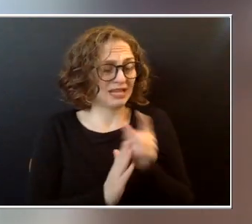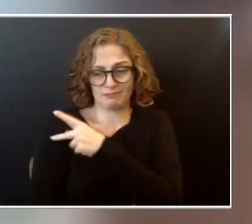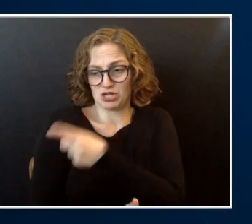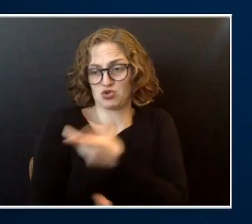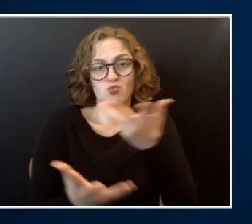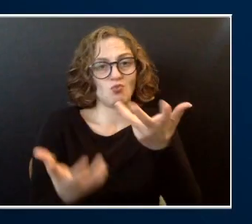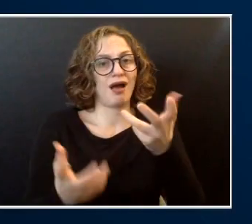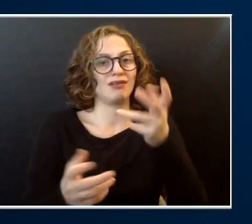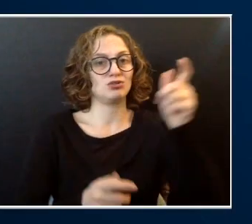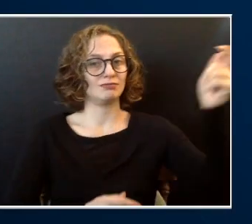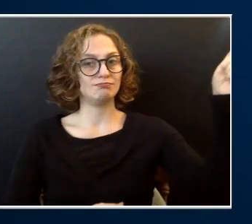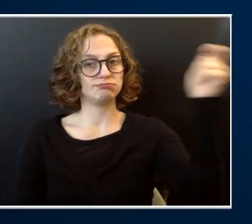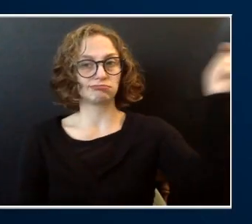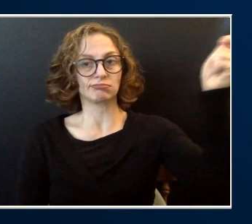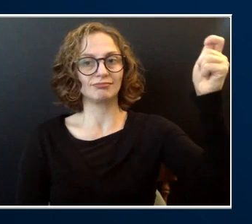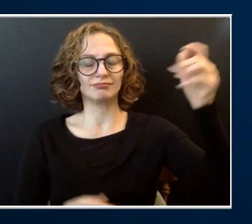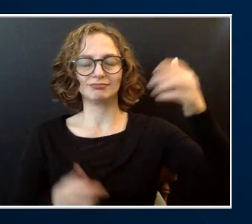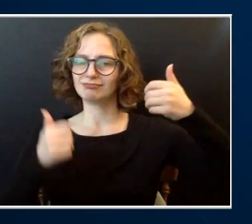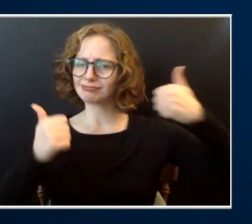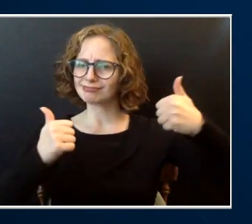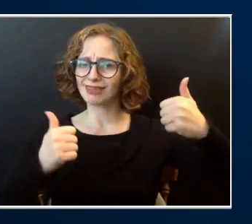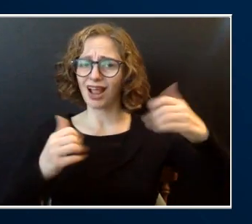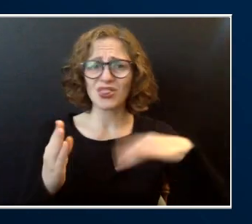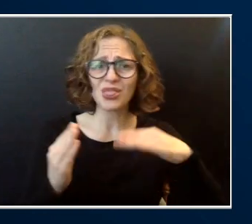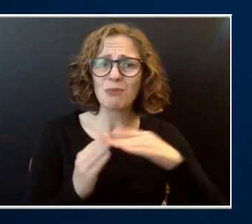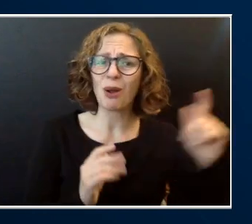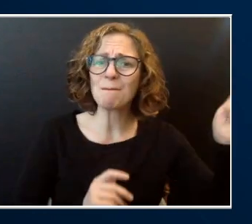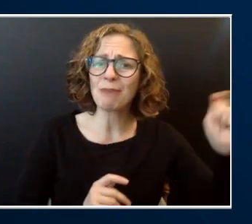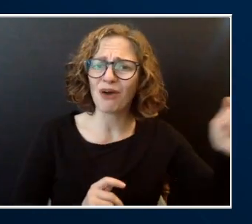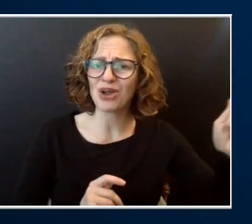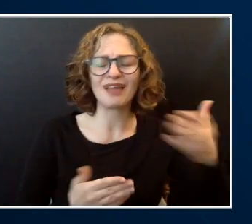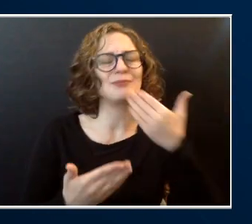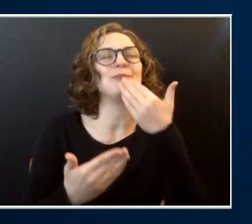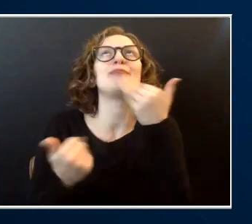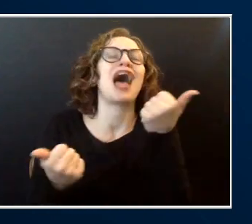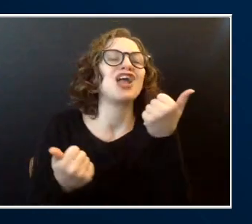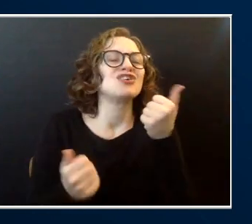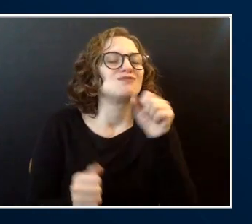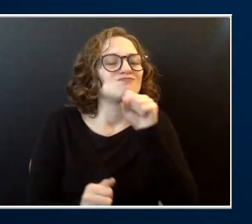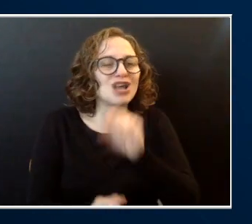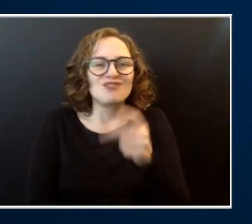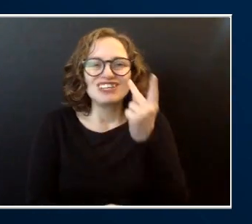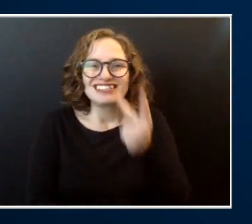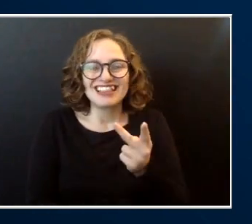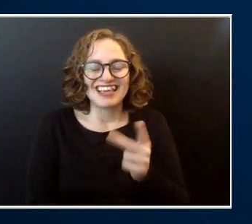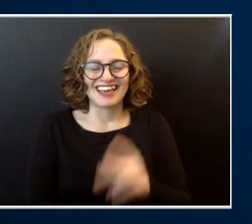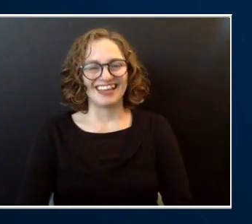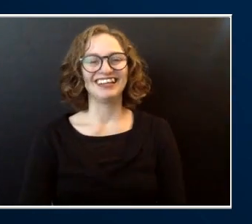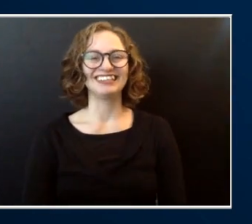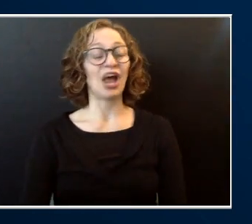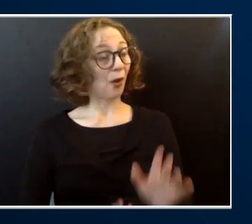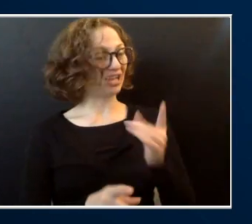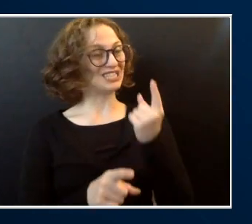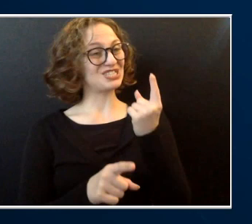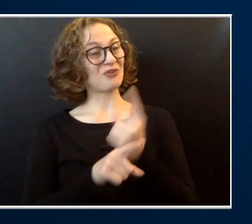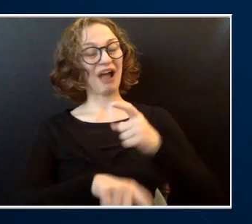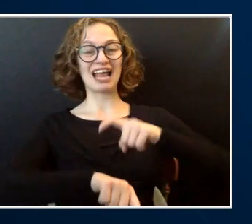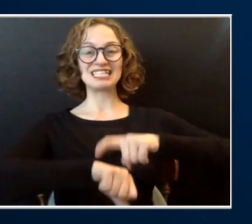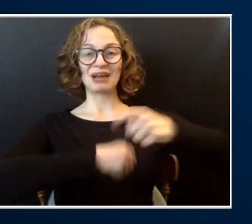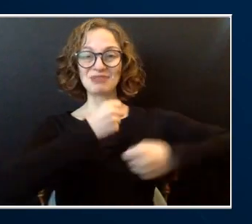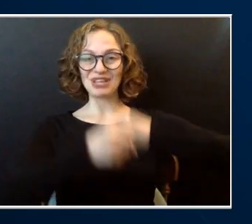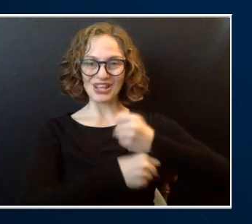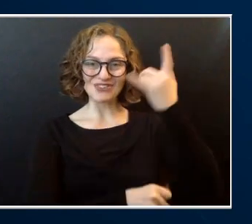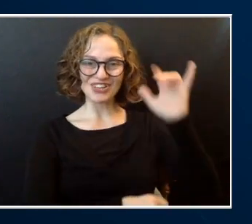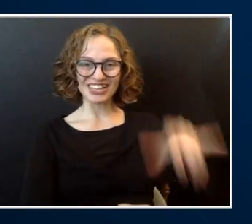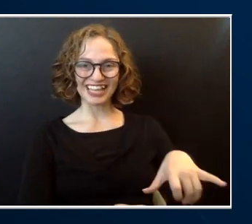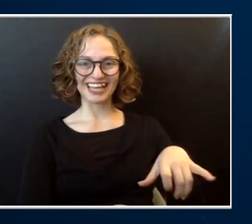Hey, the more bell ringing, the better. We love seeing that. It is the right season for it. It is. It is, Dr. Stites. We